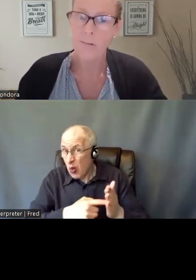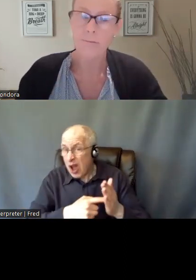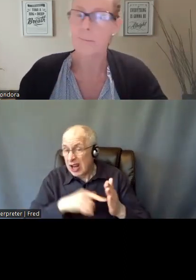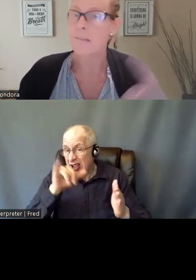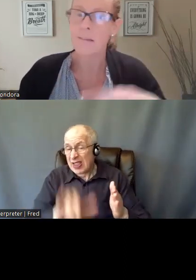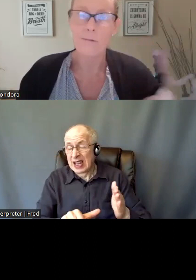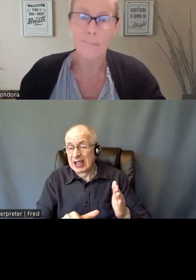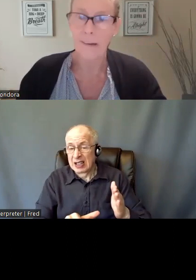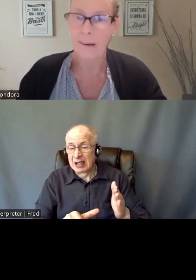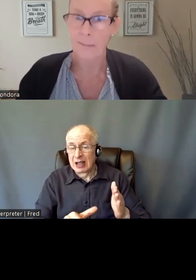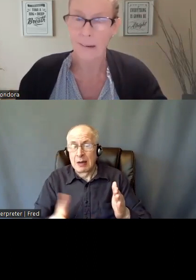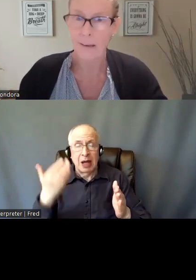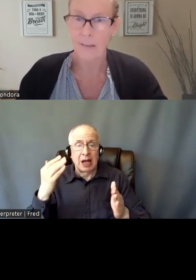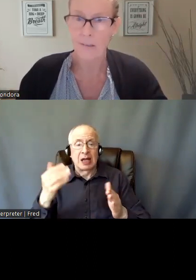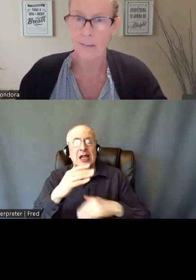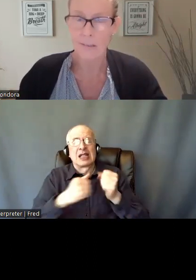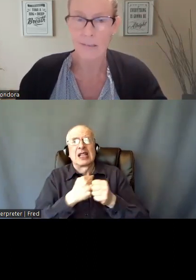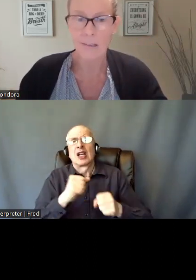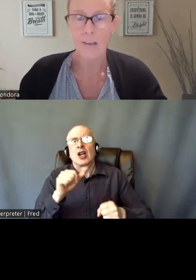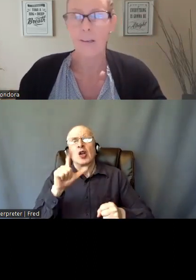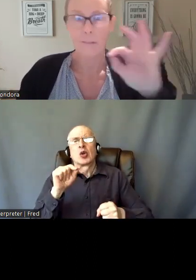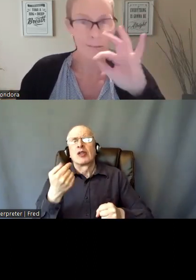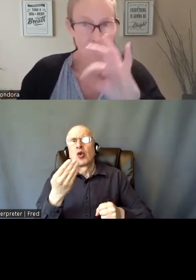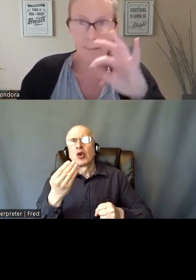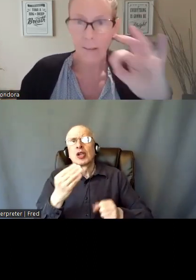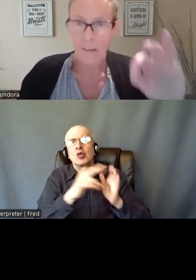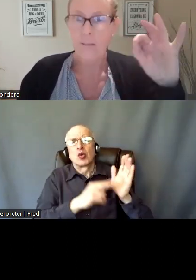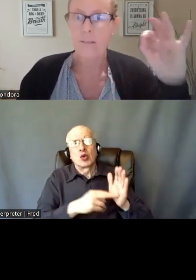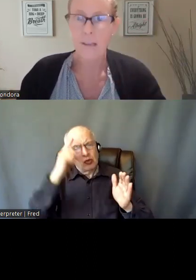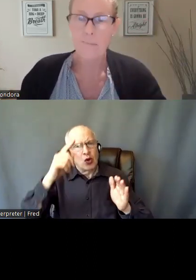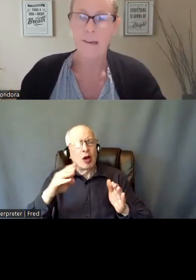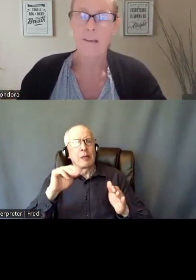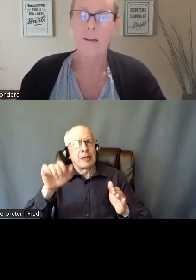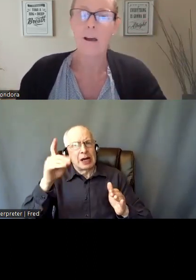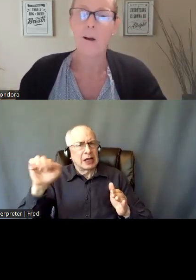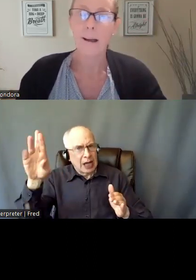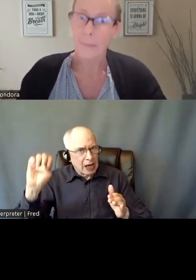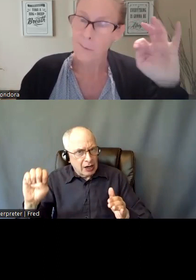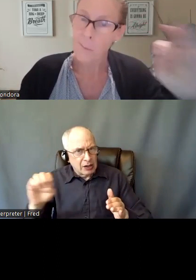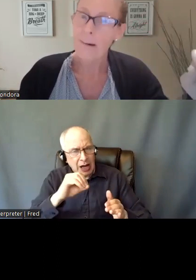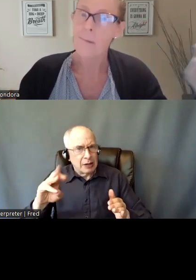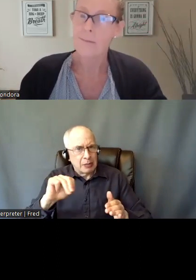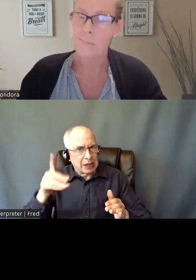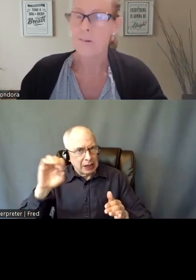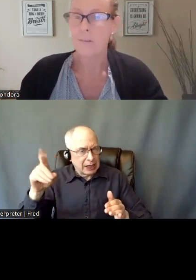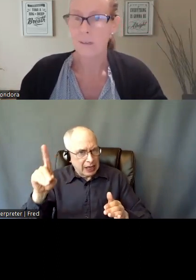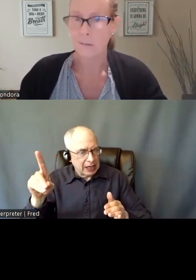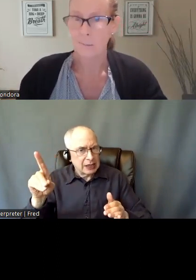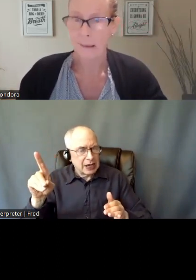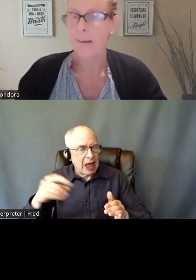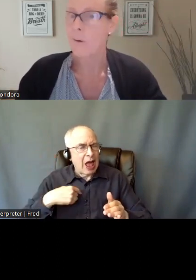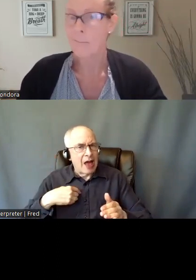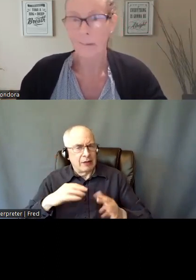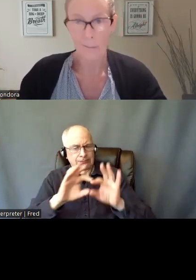2014 rule from the Centers for Medicare and Medicaid Services, there's a very clear statement around the requirement for